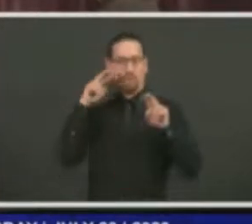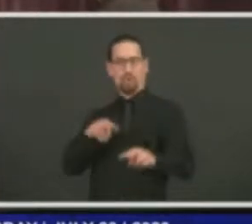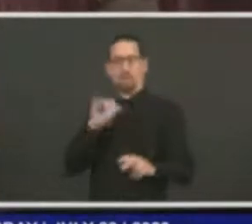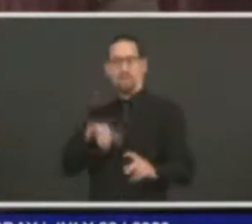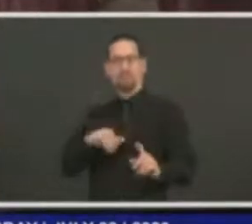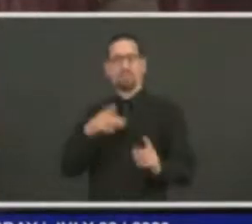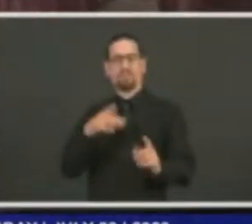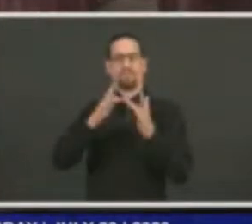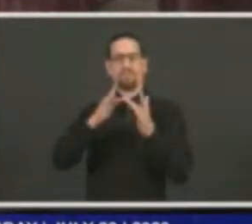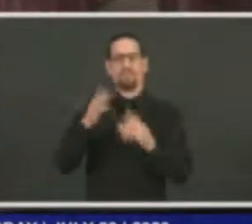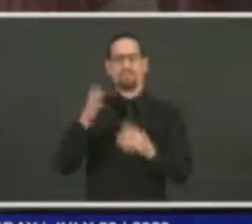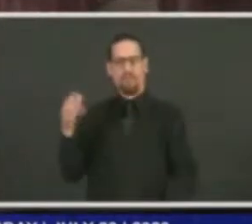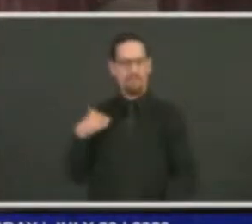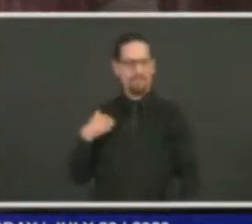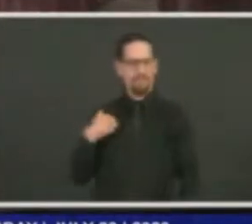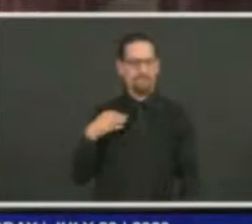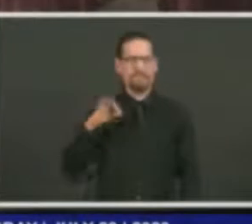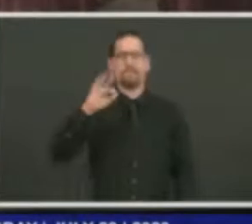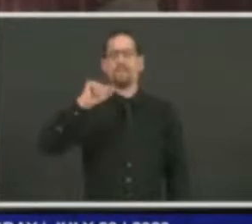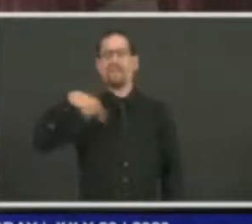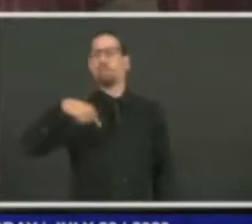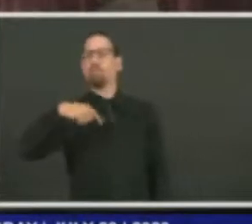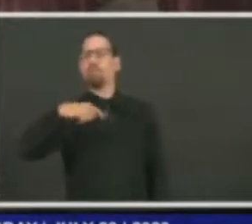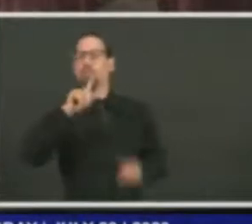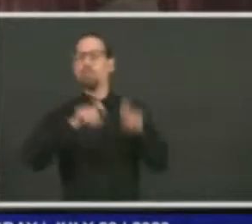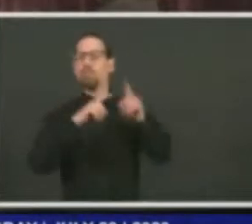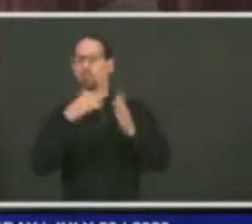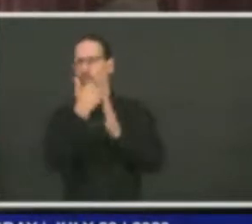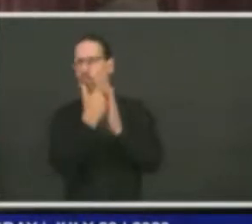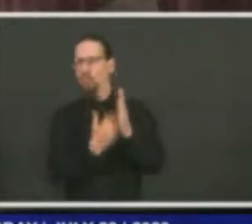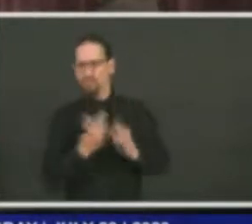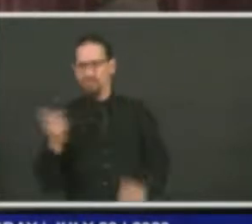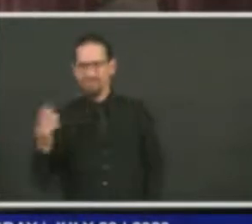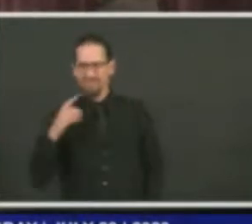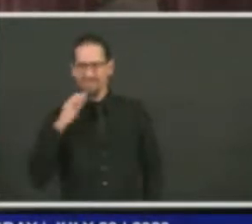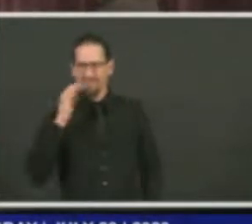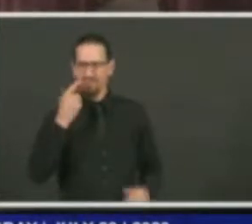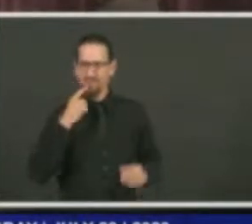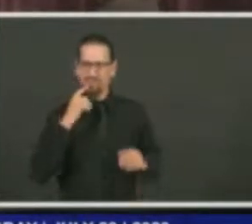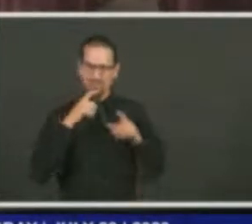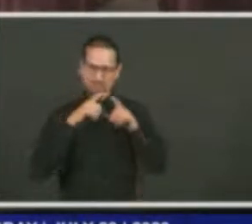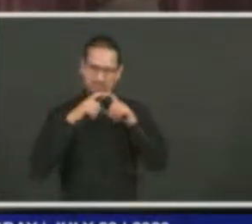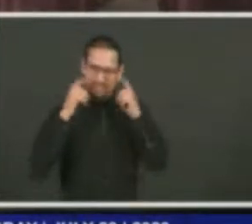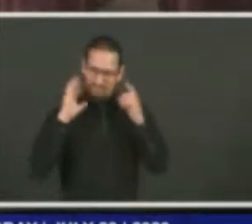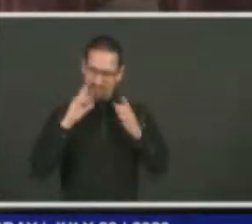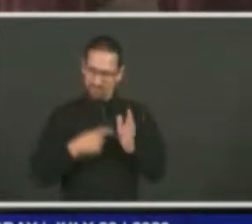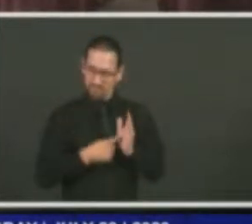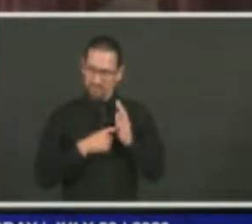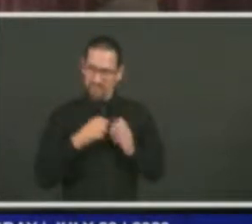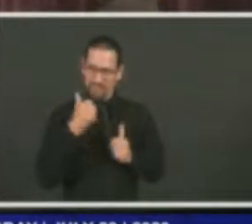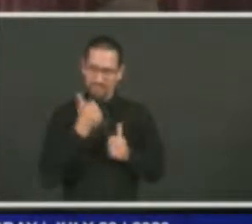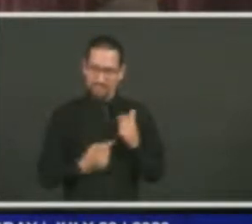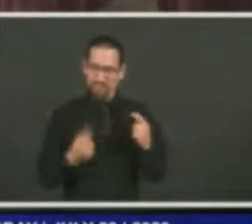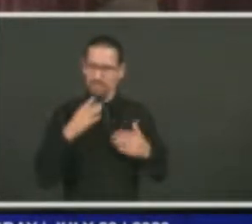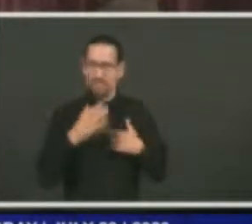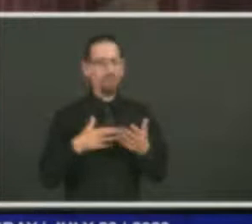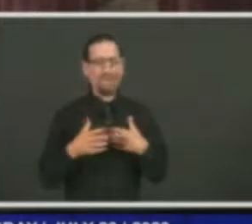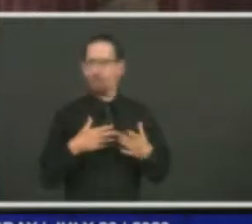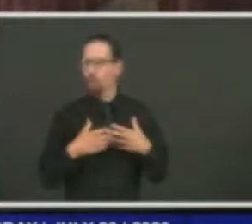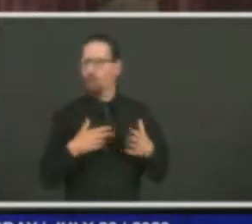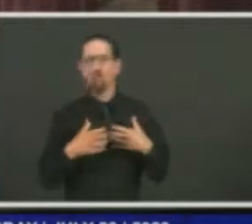section. It looks like masks will be required for everybody all the time, regardless of